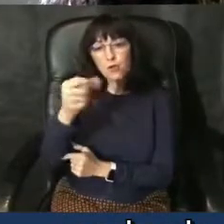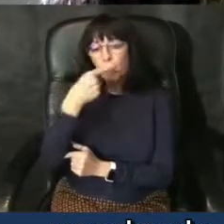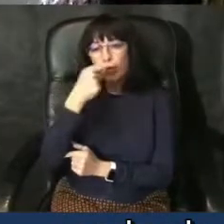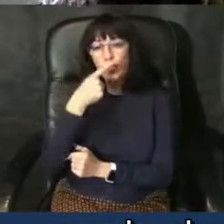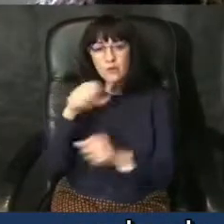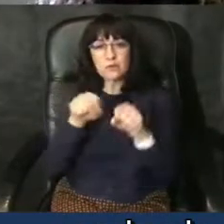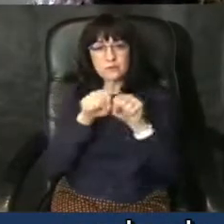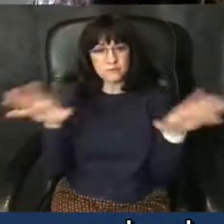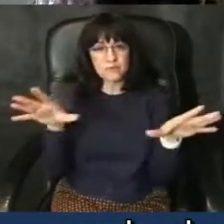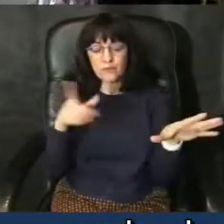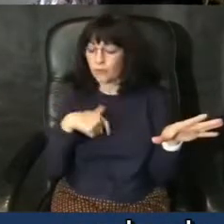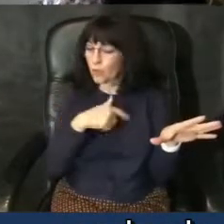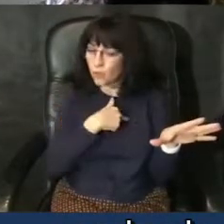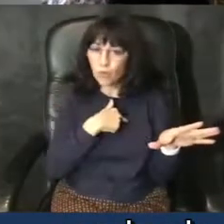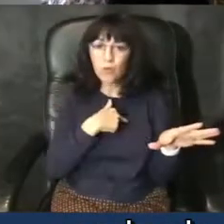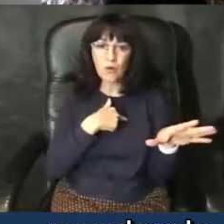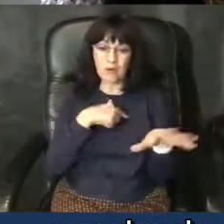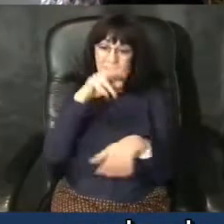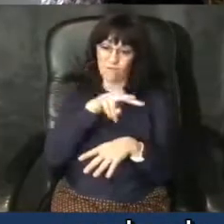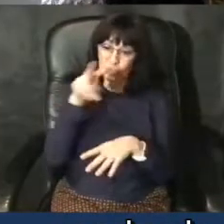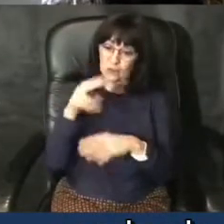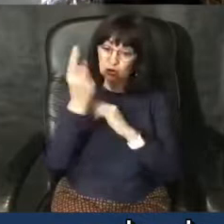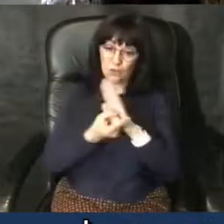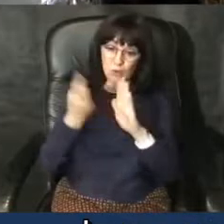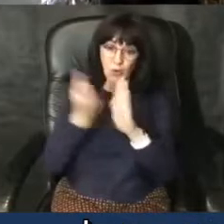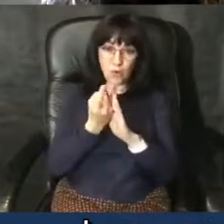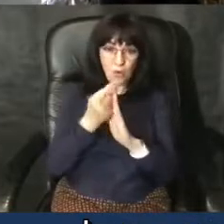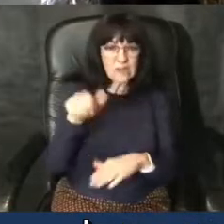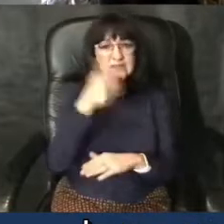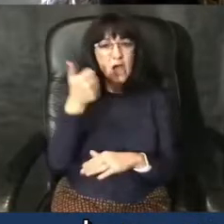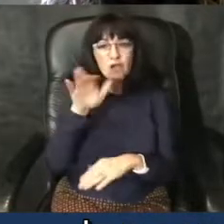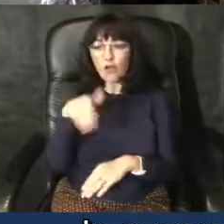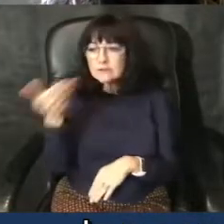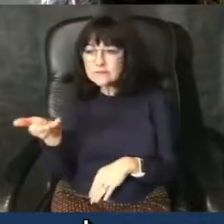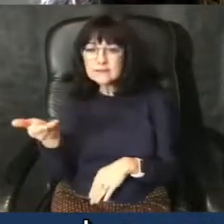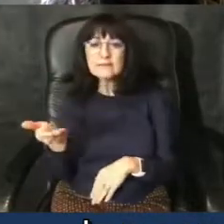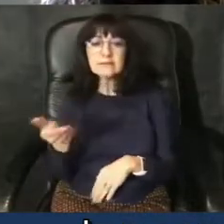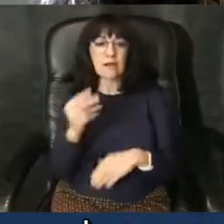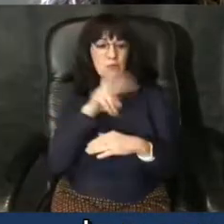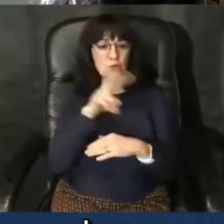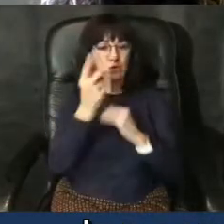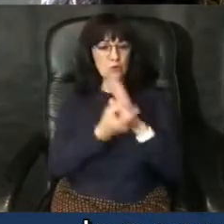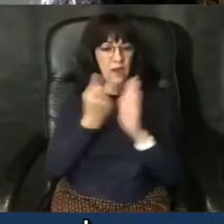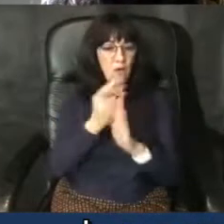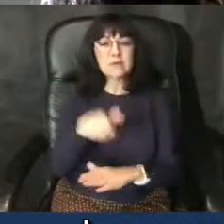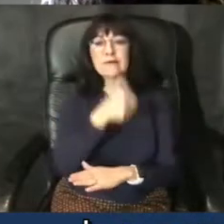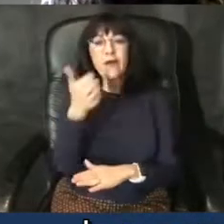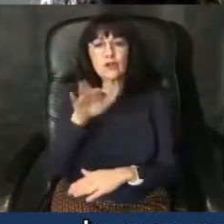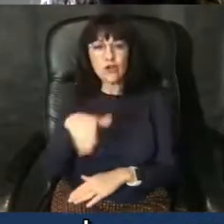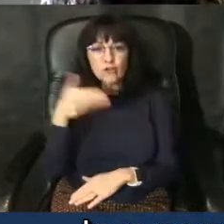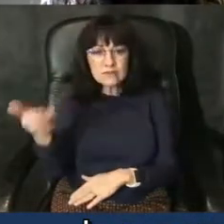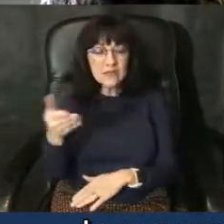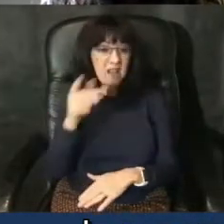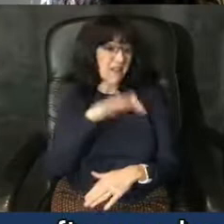we're losing every 22 hours a loved Delawarean, a parent, a child. And so together,